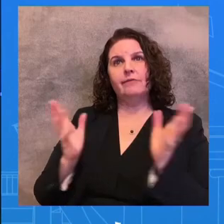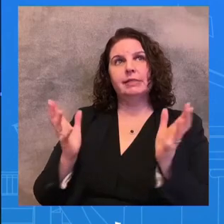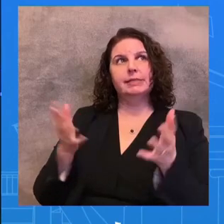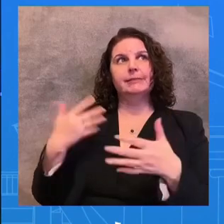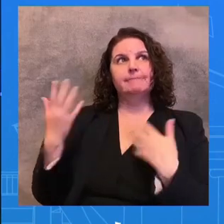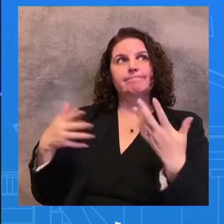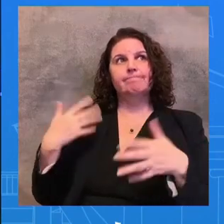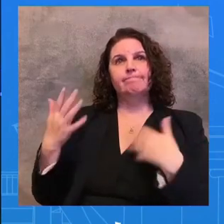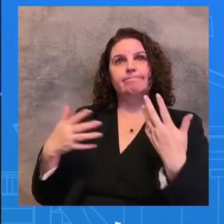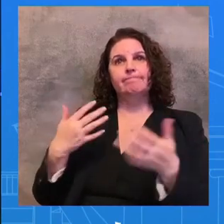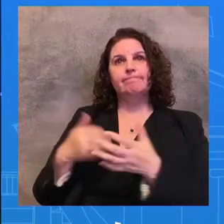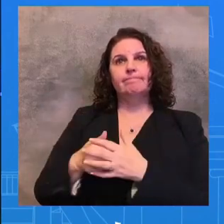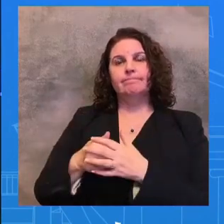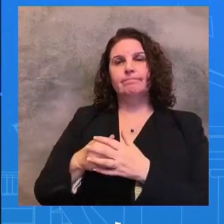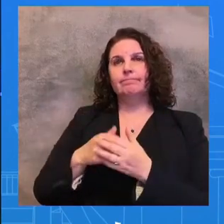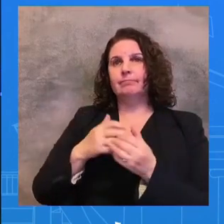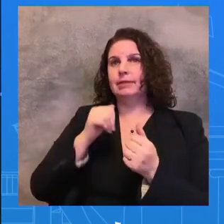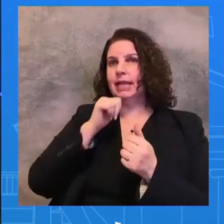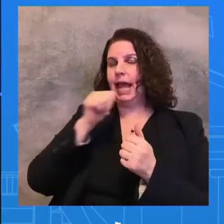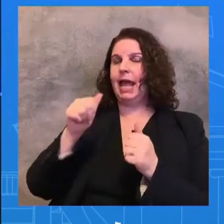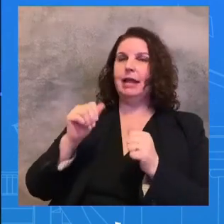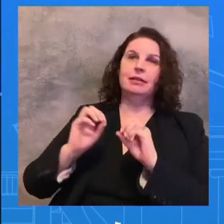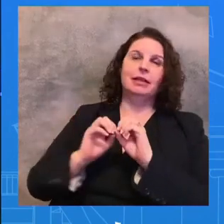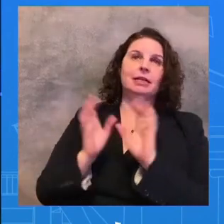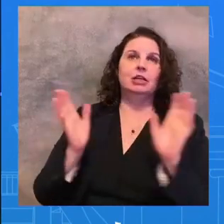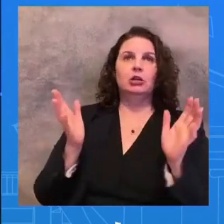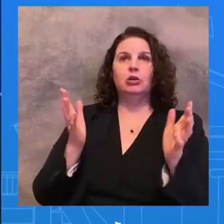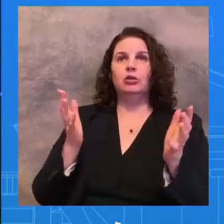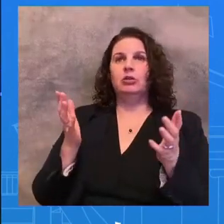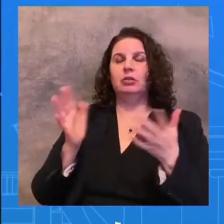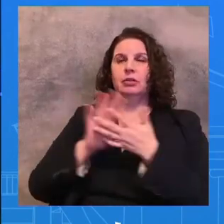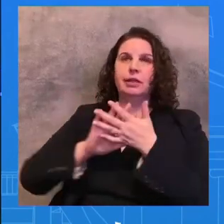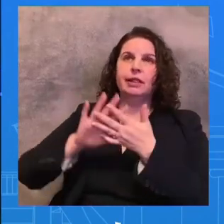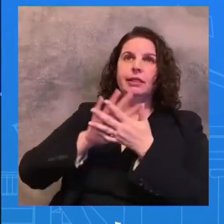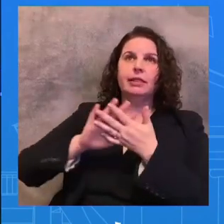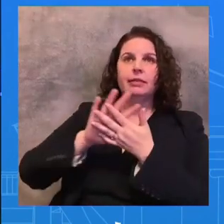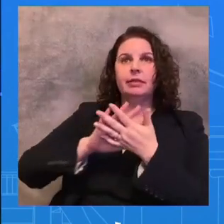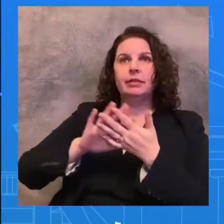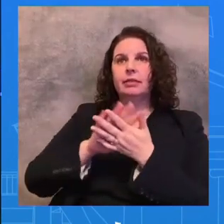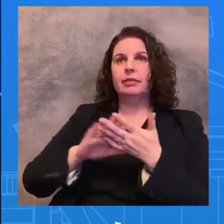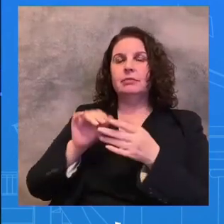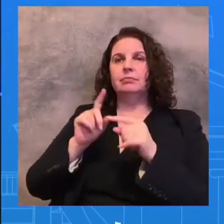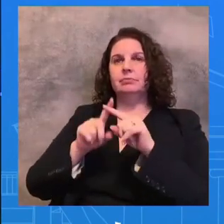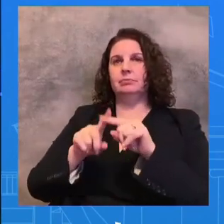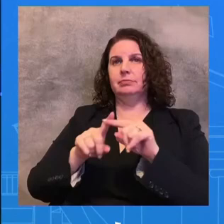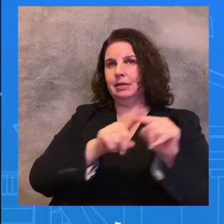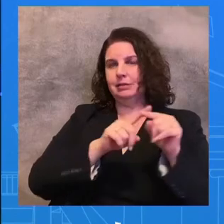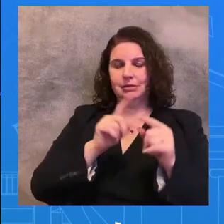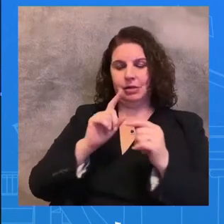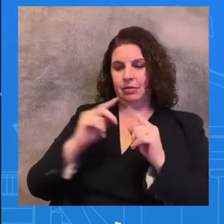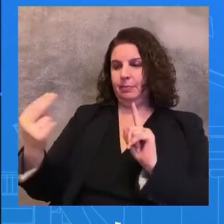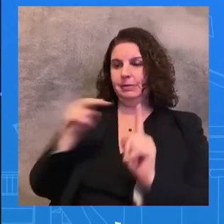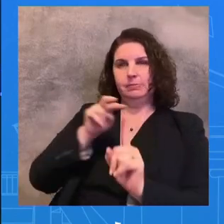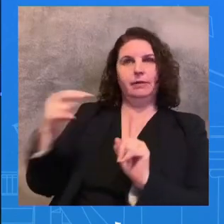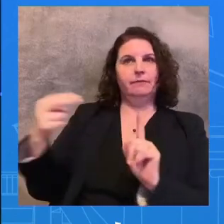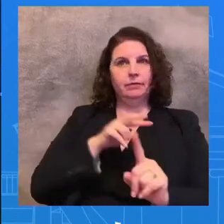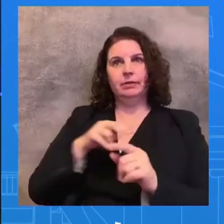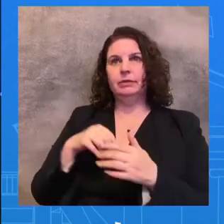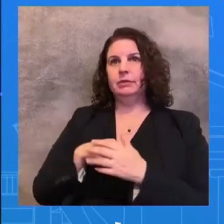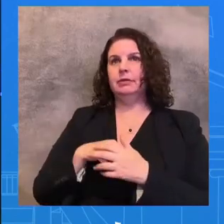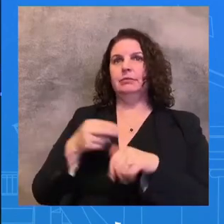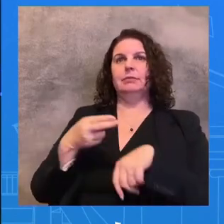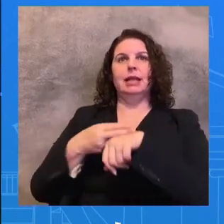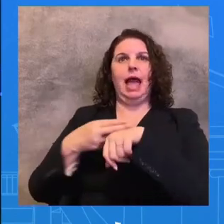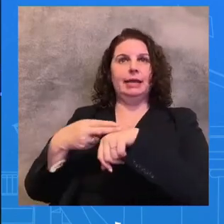is a dynamic operating environment, to say the least, in Haiti. And this is going to require an adaptive, flexible approach, but